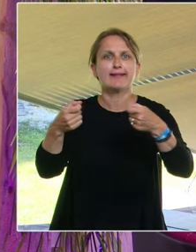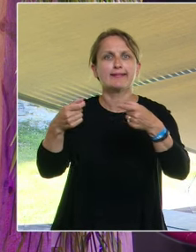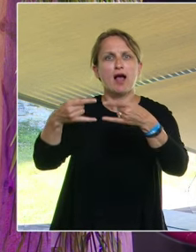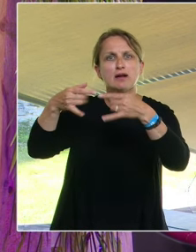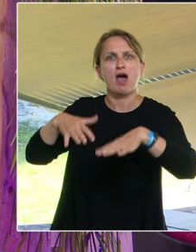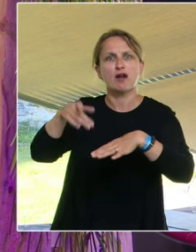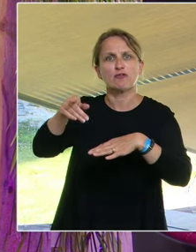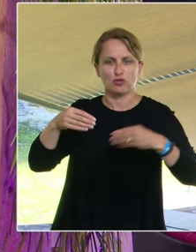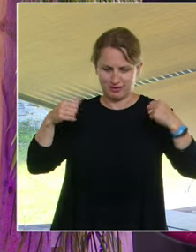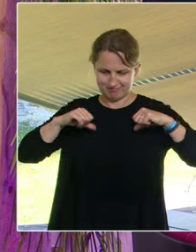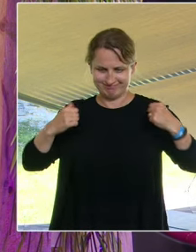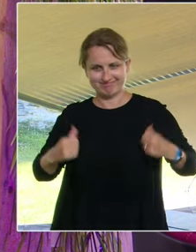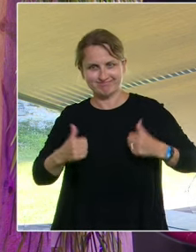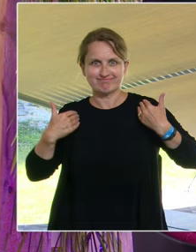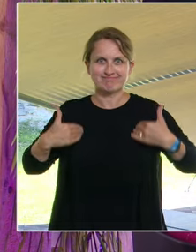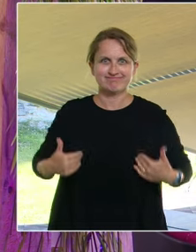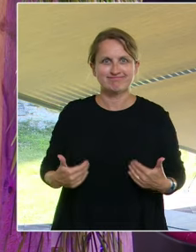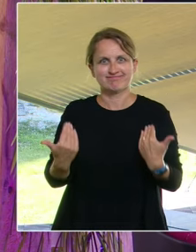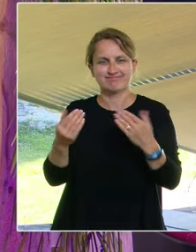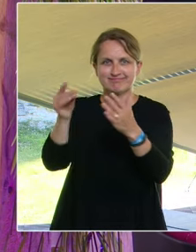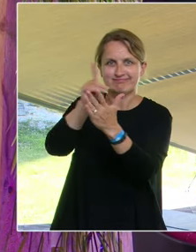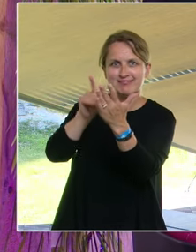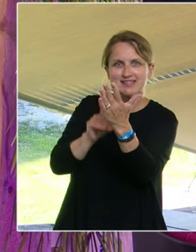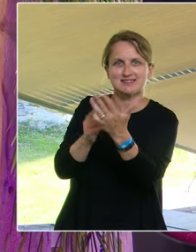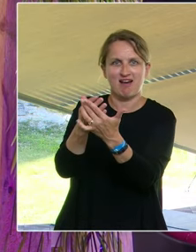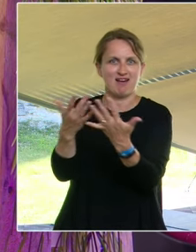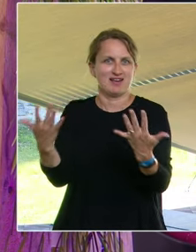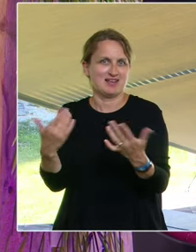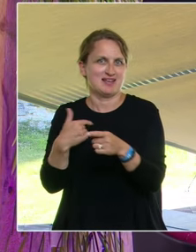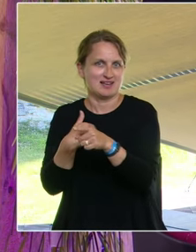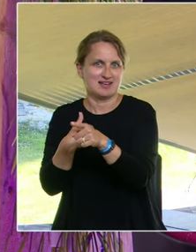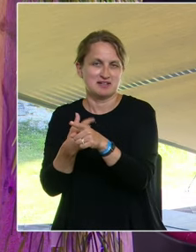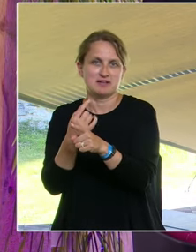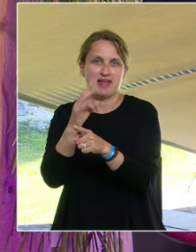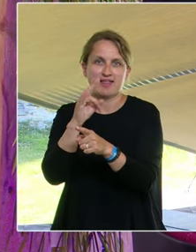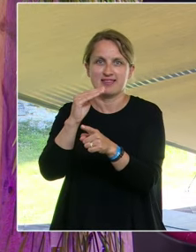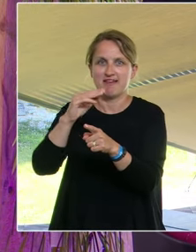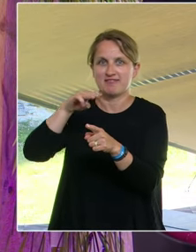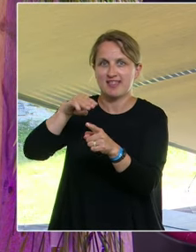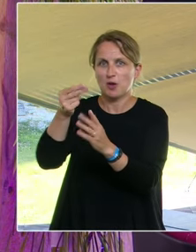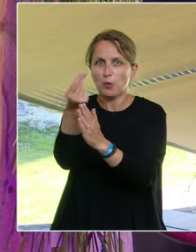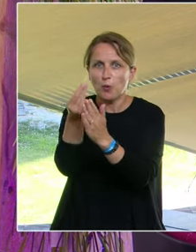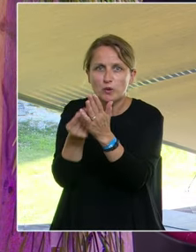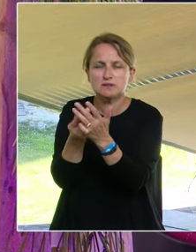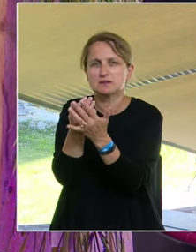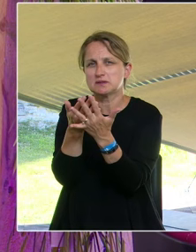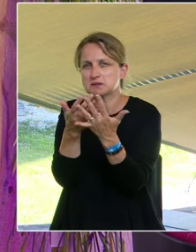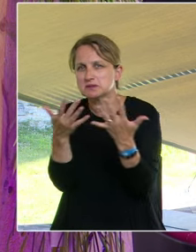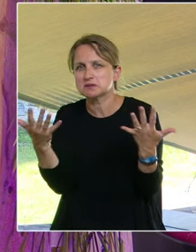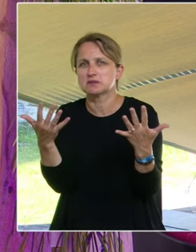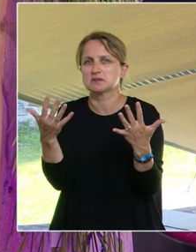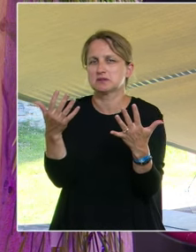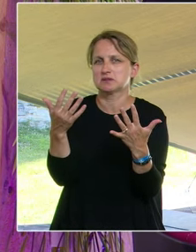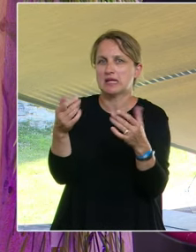NFT thing started, and there is a lot of those who are creating NFT art from the digital